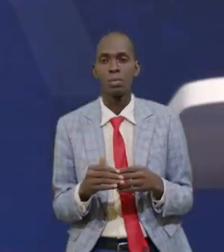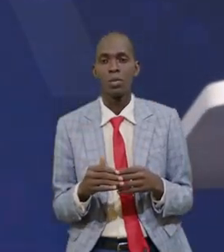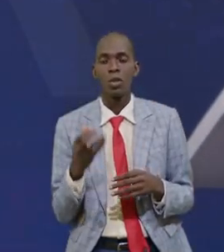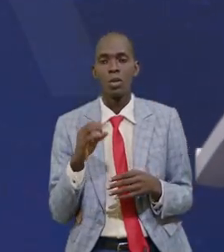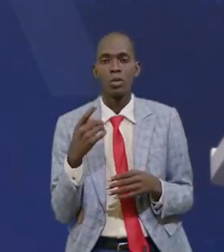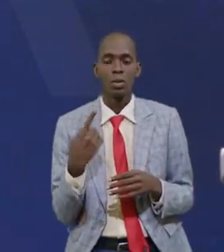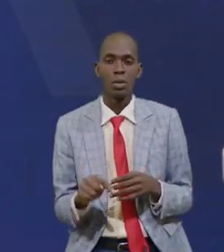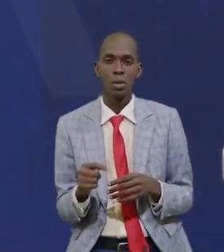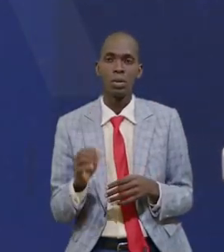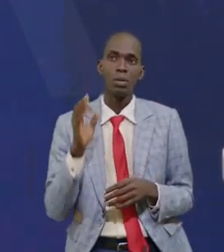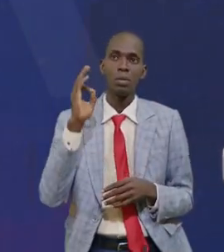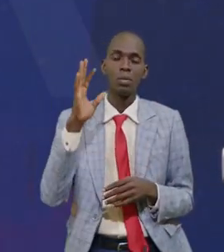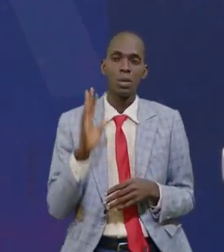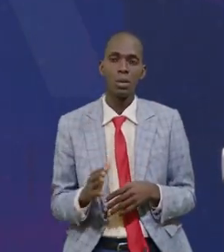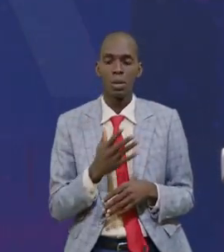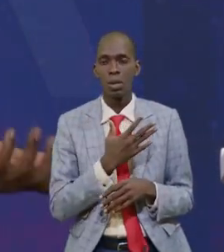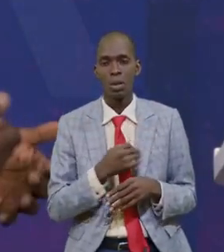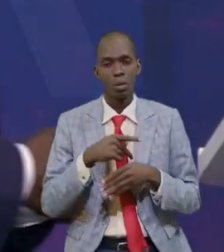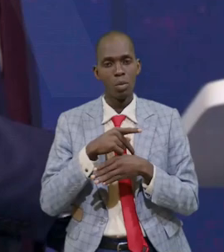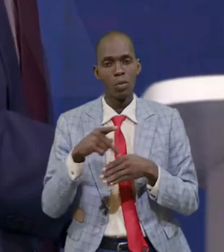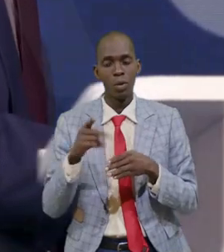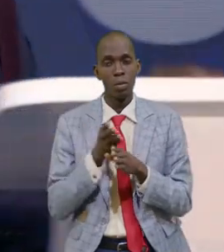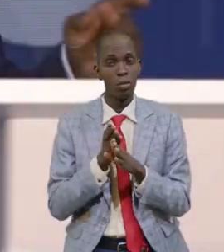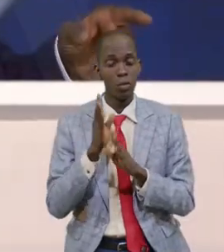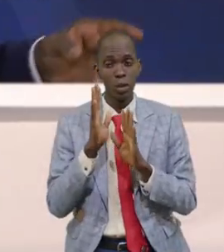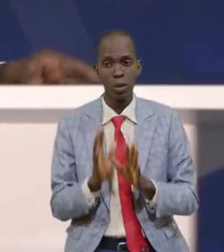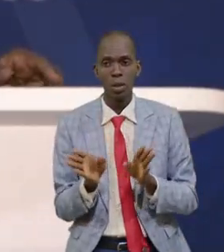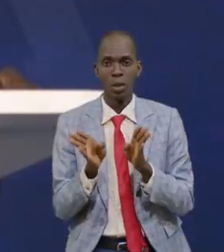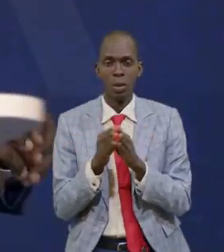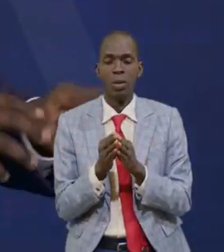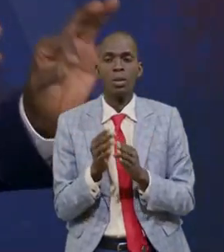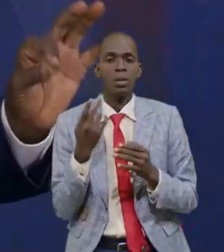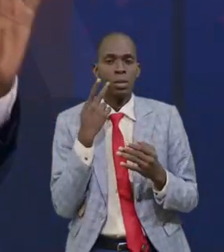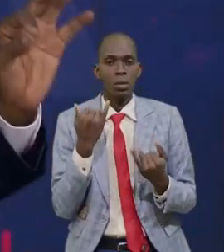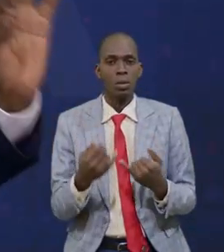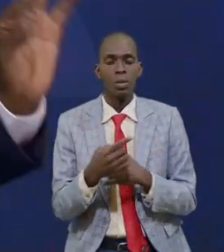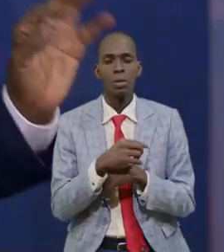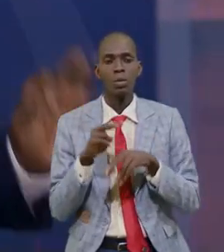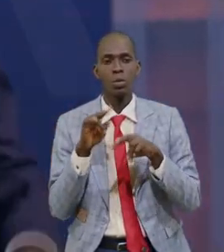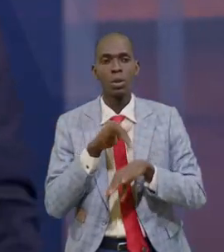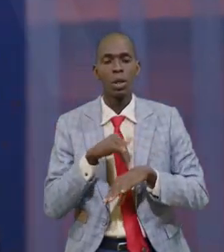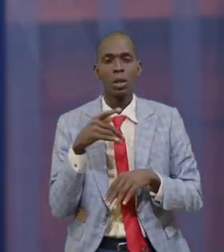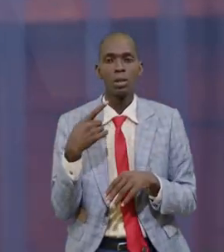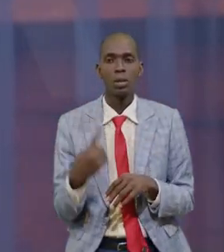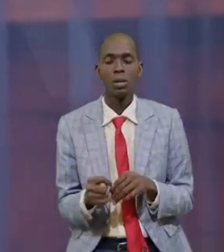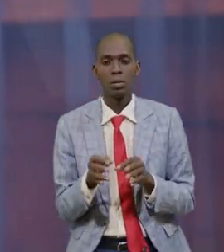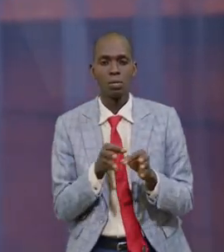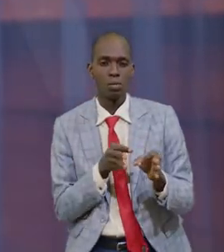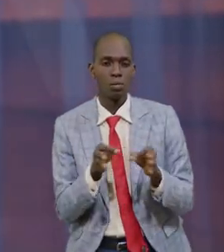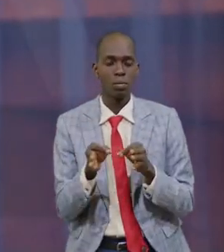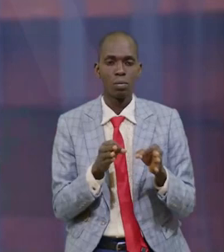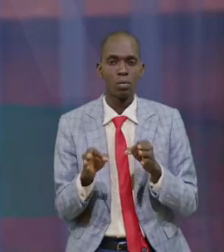and Professionals Conference. And today we're looking at the explicit